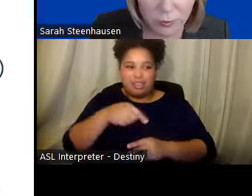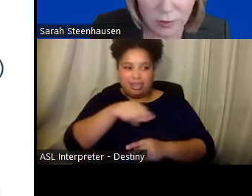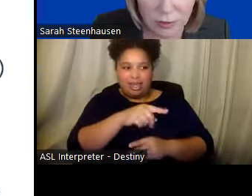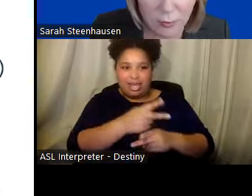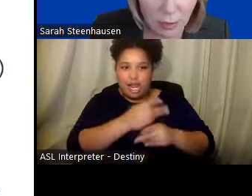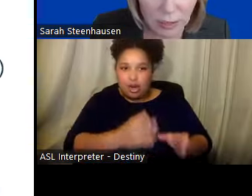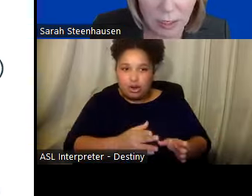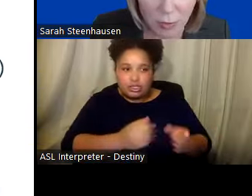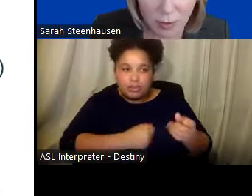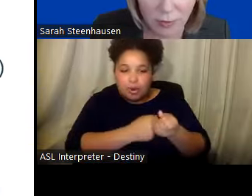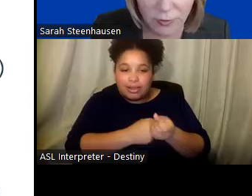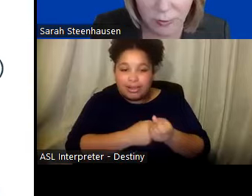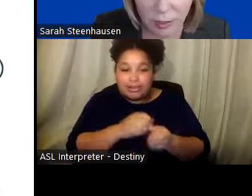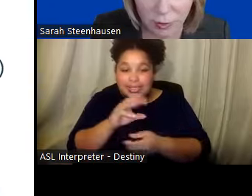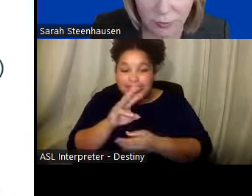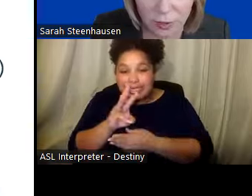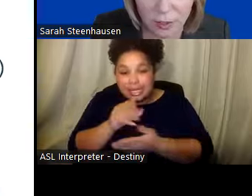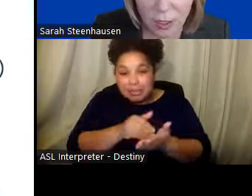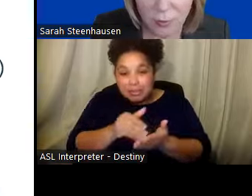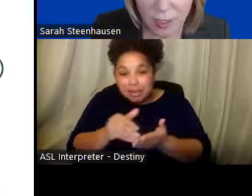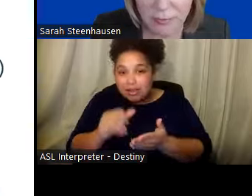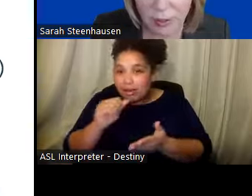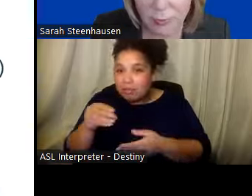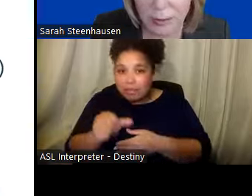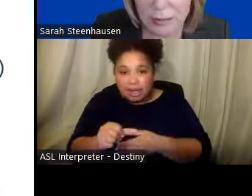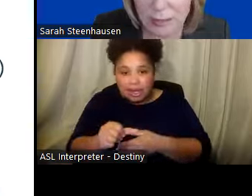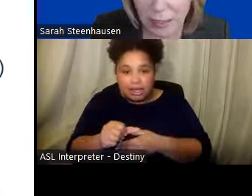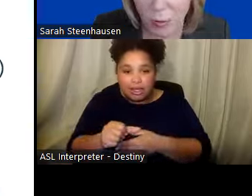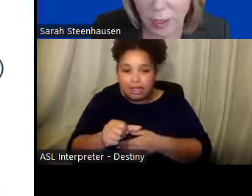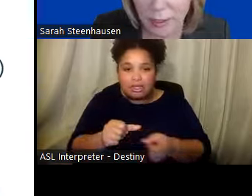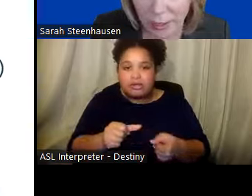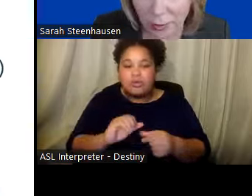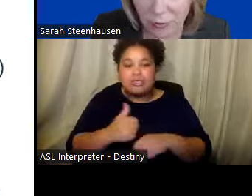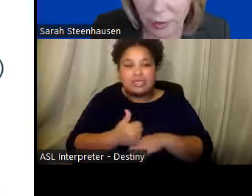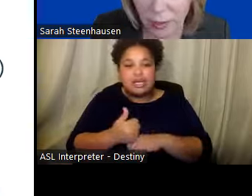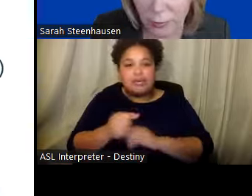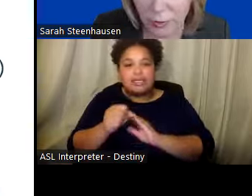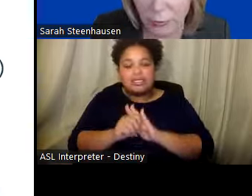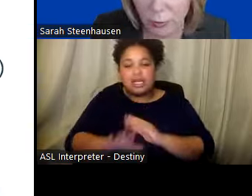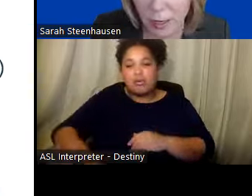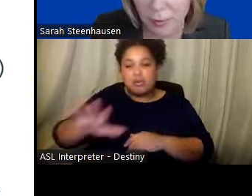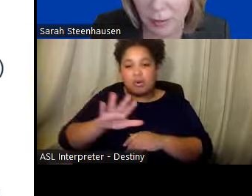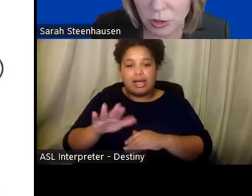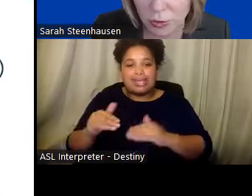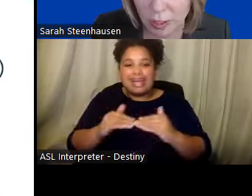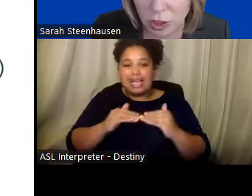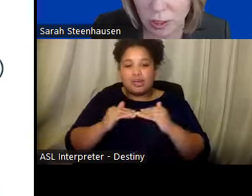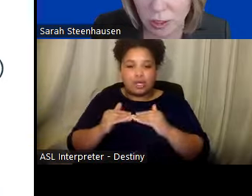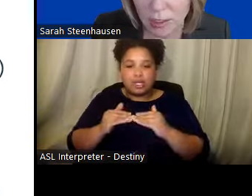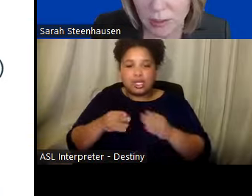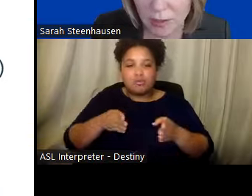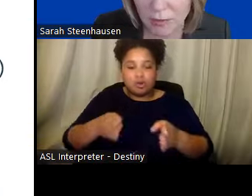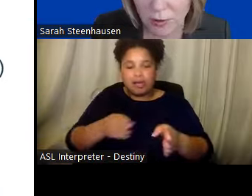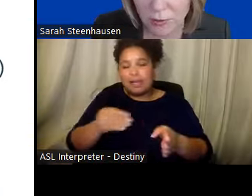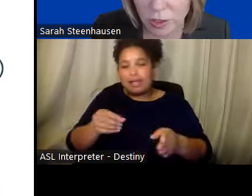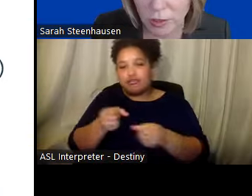our over 6 million unpaid family caregivers by developing a statewide caregiver equity roadmap and strategy.